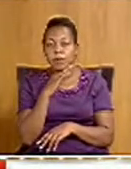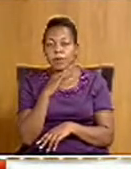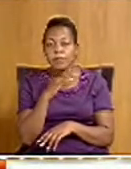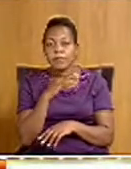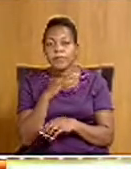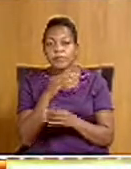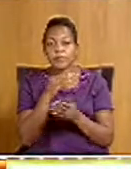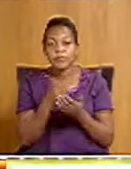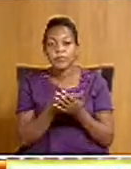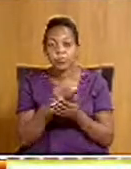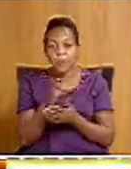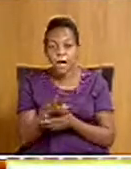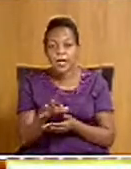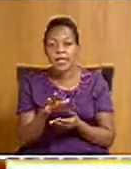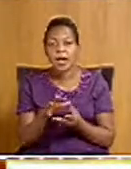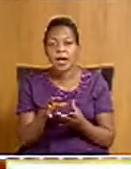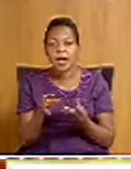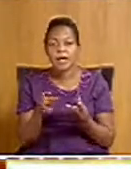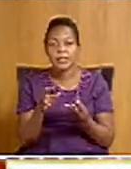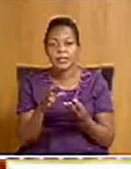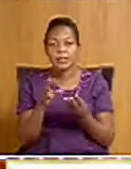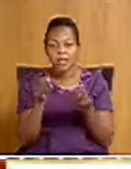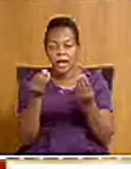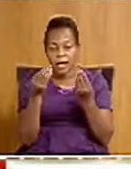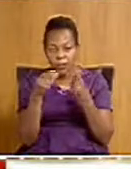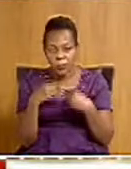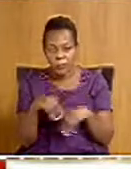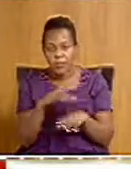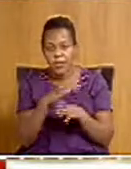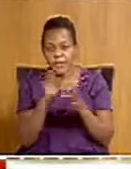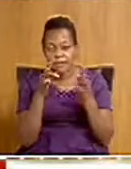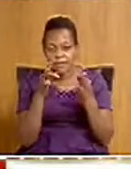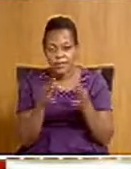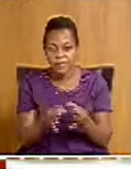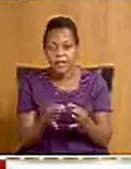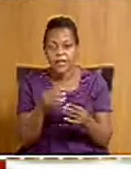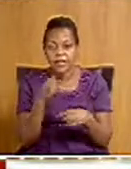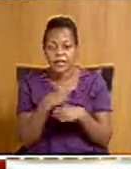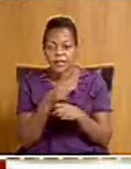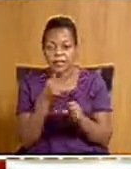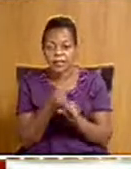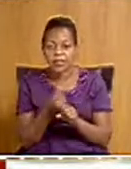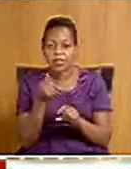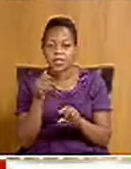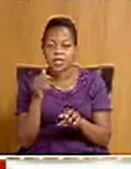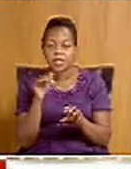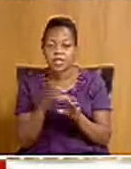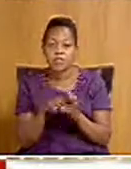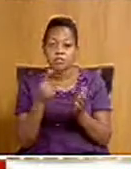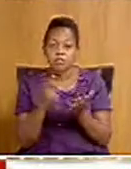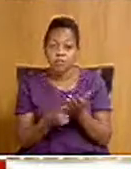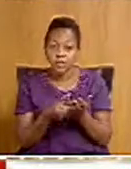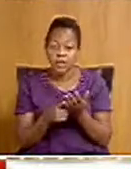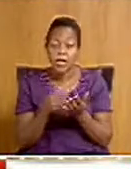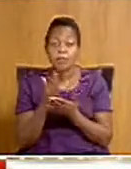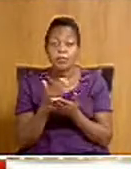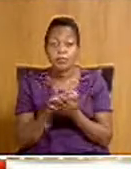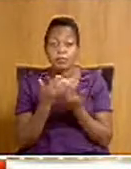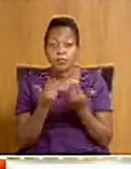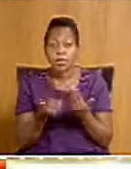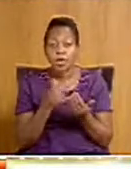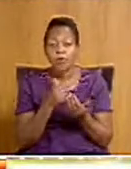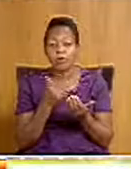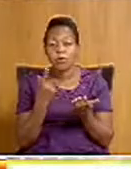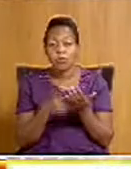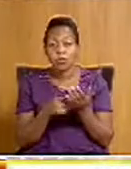stimulate and absorb the enhanced products of the Ugandans that have woken from the sleep of ignorance